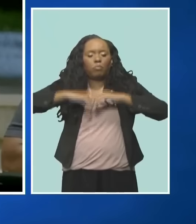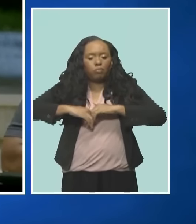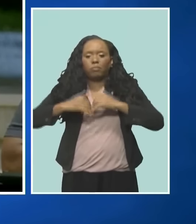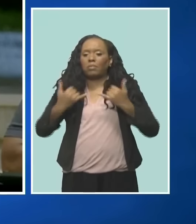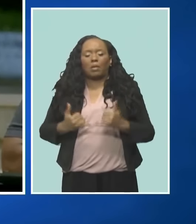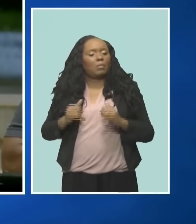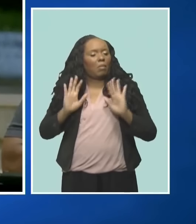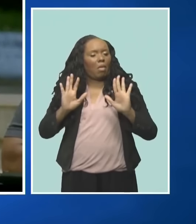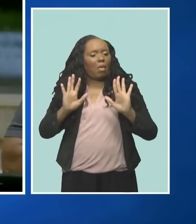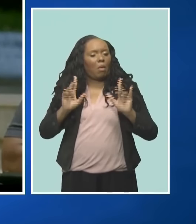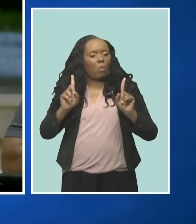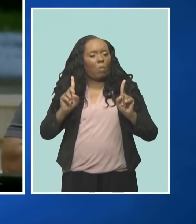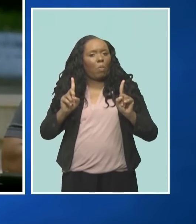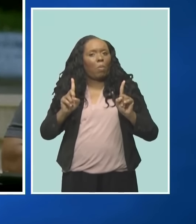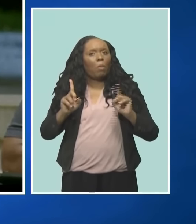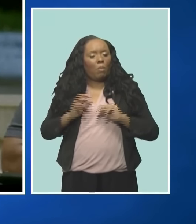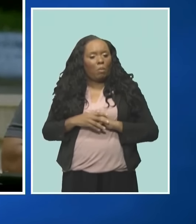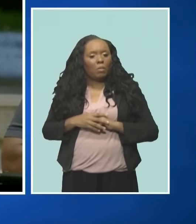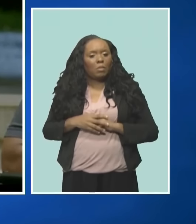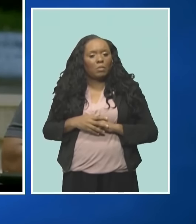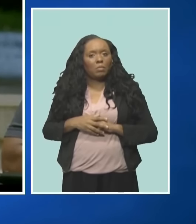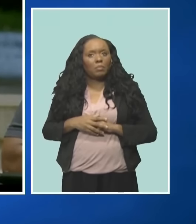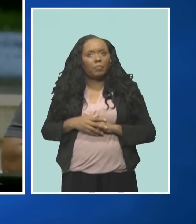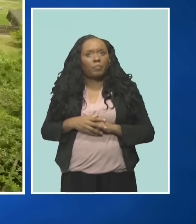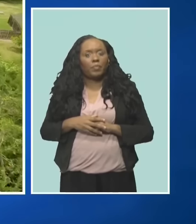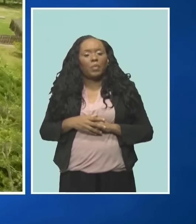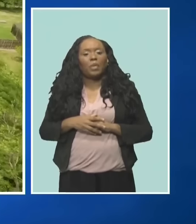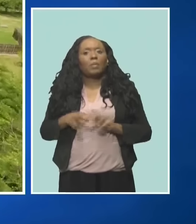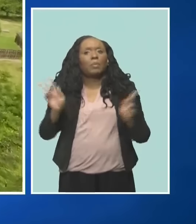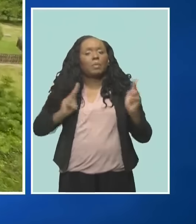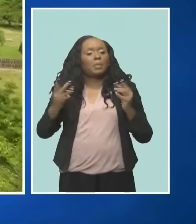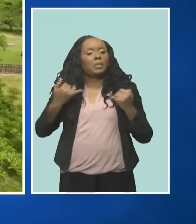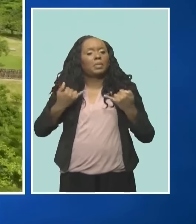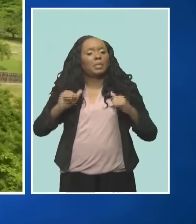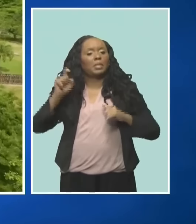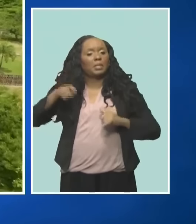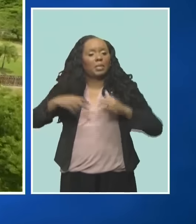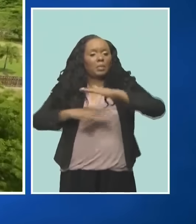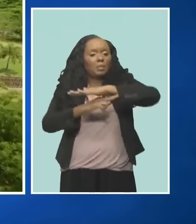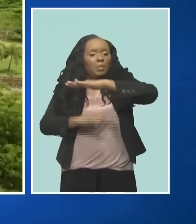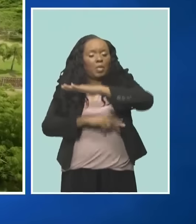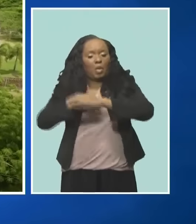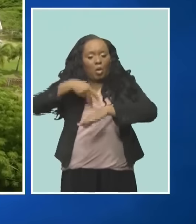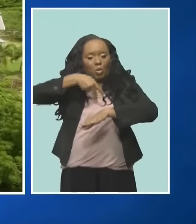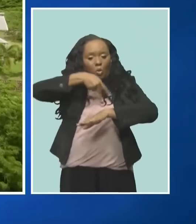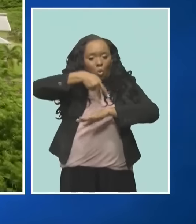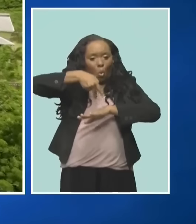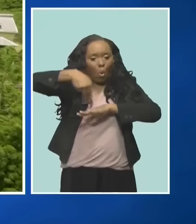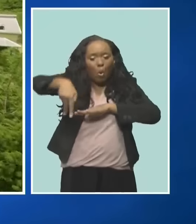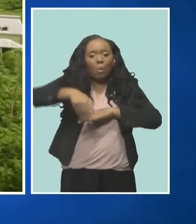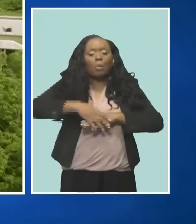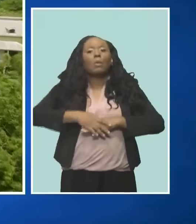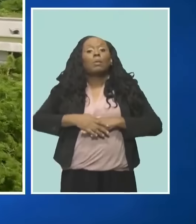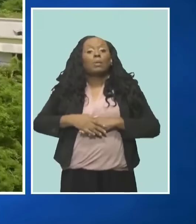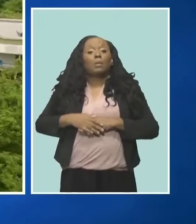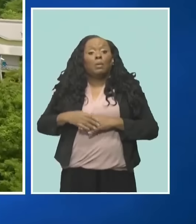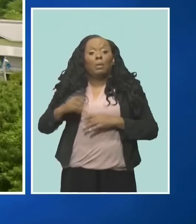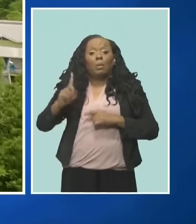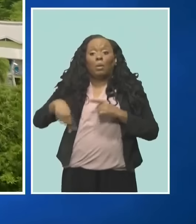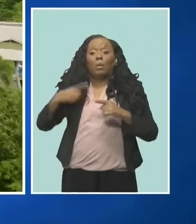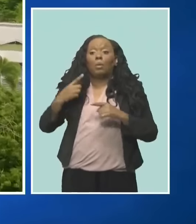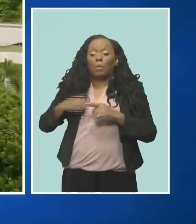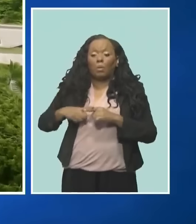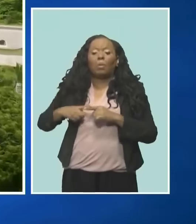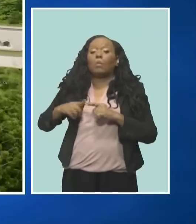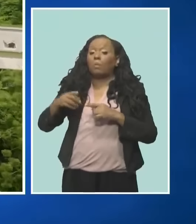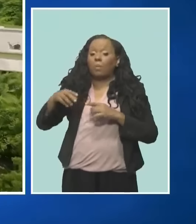bridge is the bridge deck is on island, which should be within another 4 weeks or so, and then we could commence work